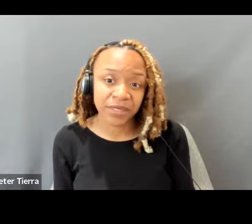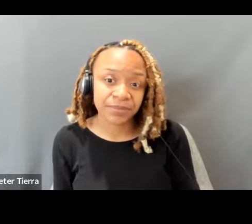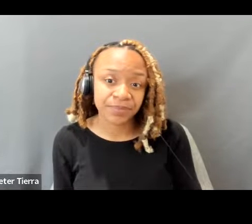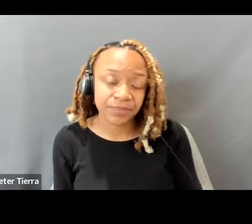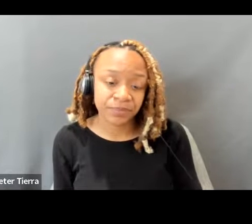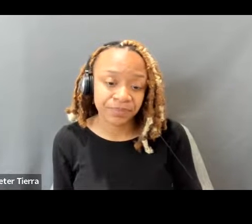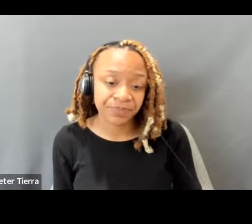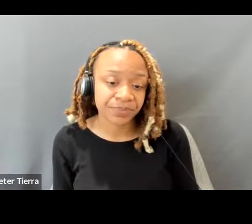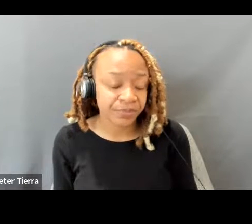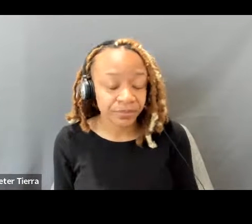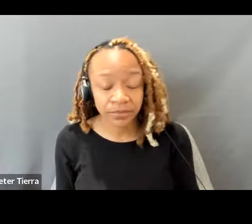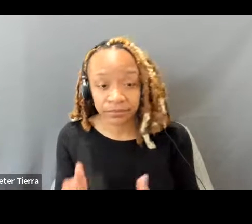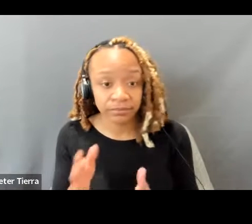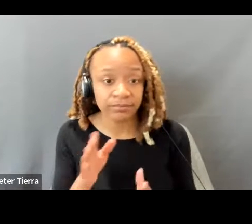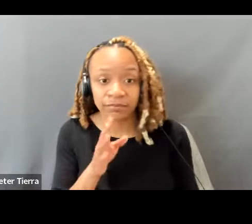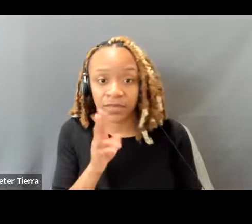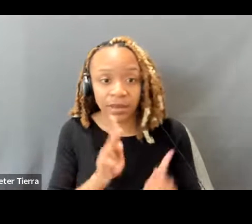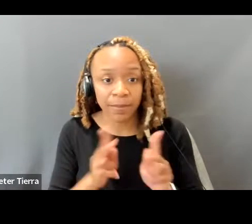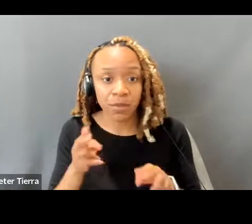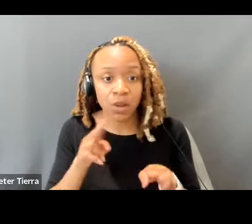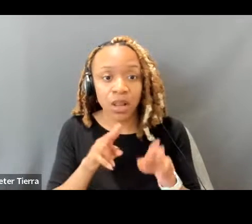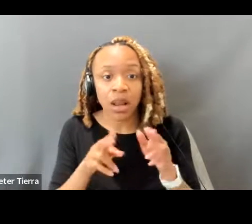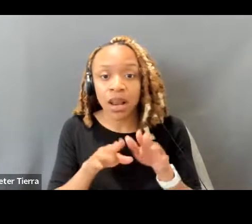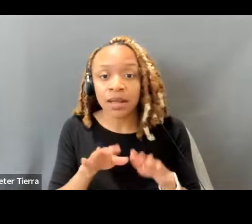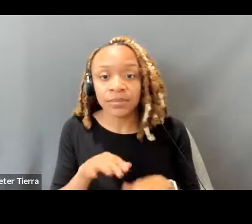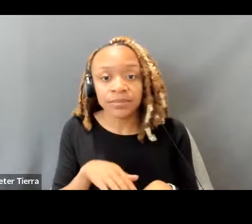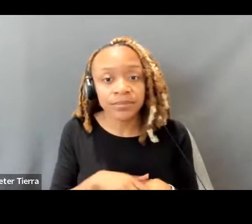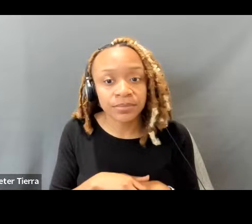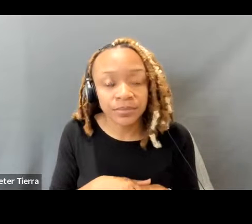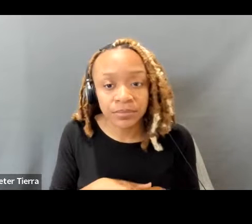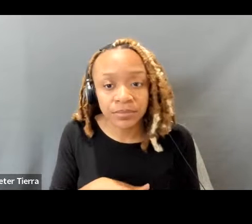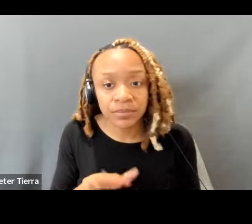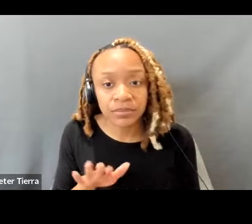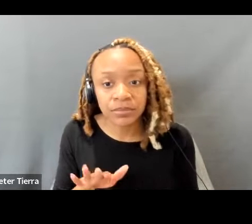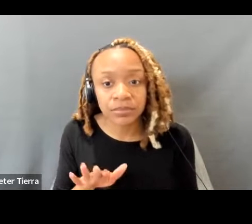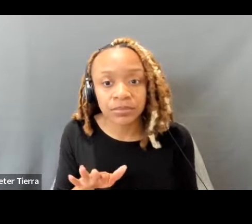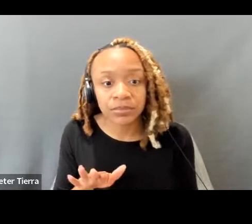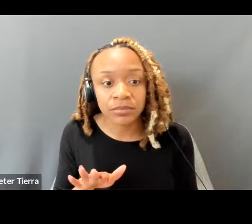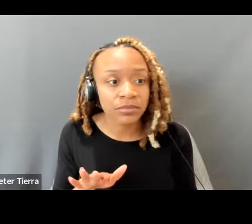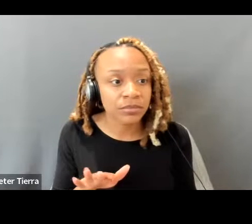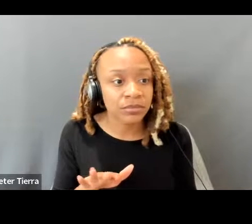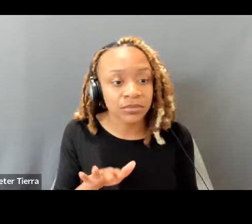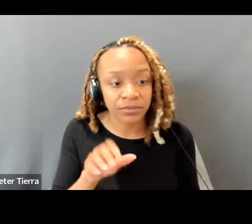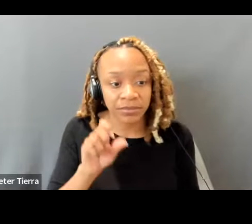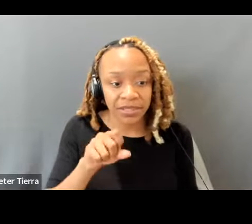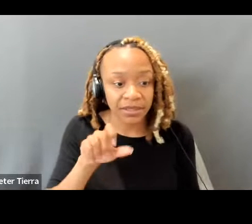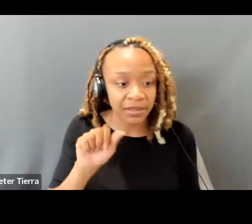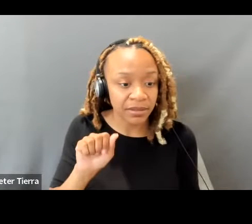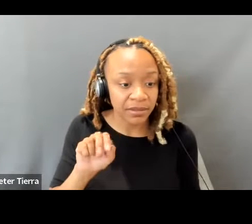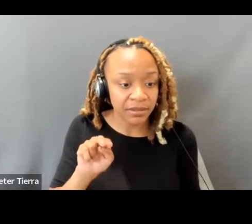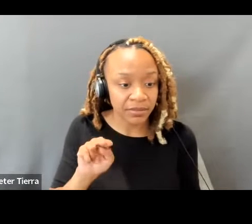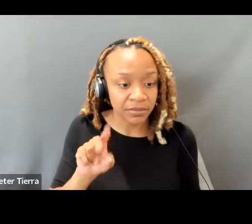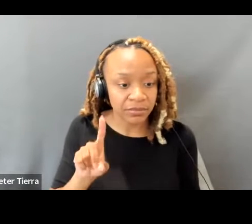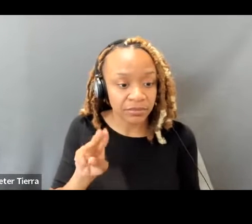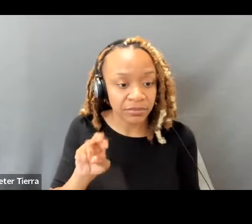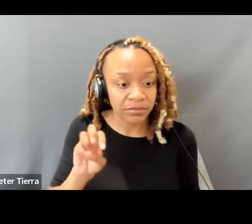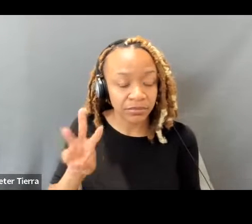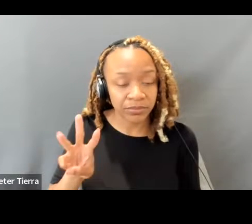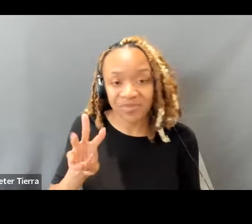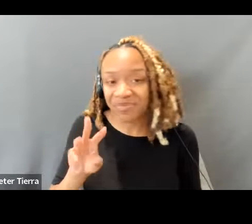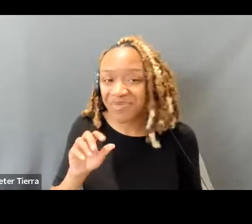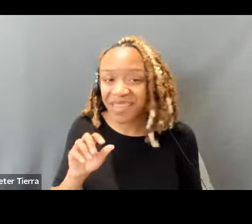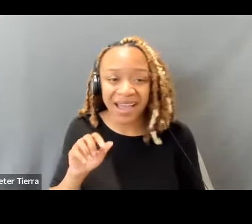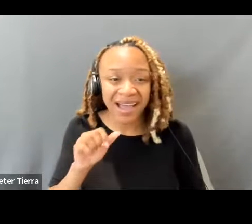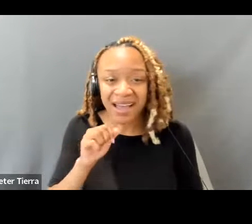Because No, I it's not a don't- good idea to macadam everything, essentially. Yeah, It leads to I don't flood. think I don't think that they'll be able to